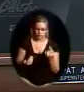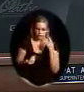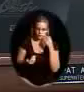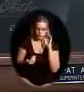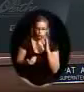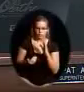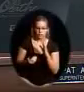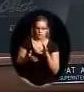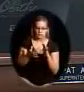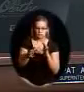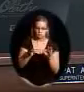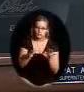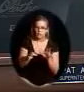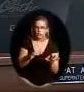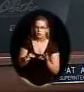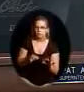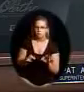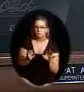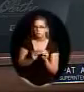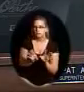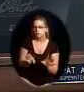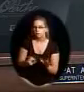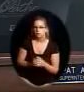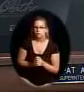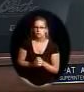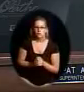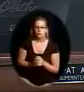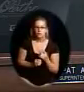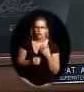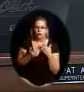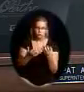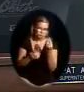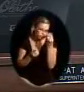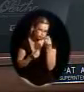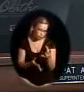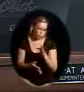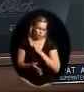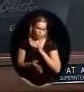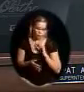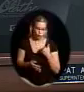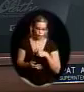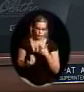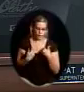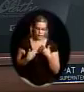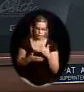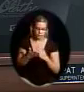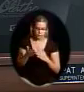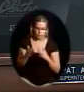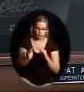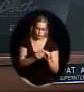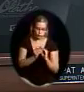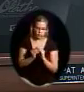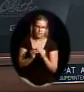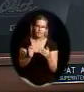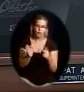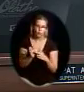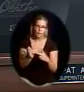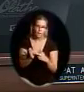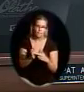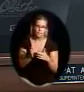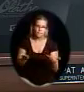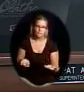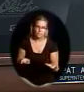outline this pretty clearly for us. I do want to let the board know that we do have some community representatives here